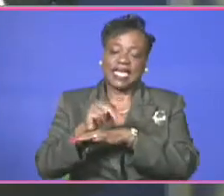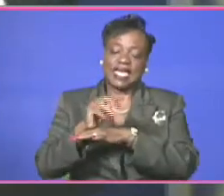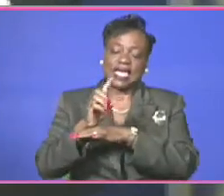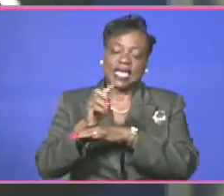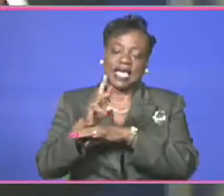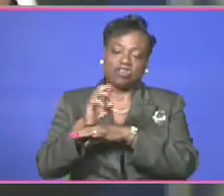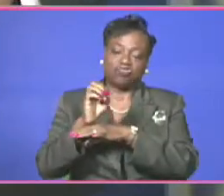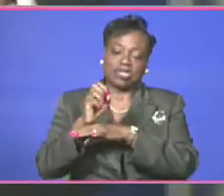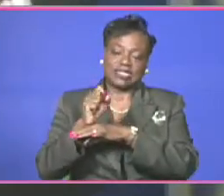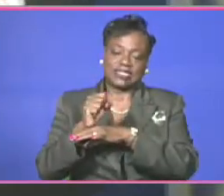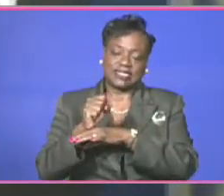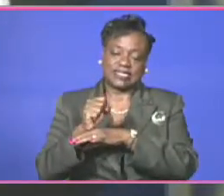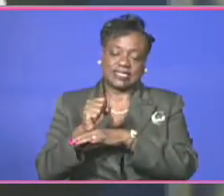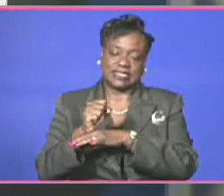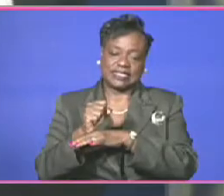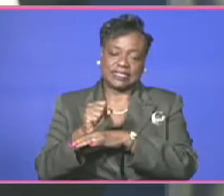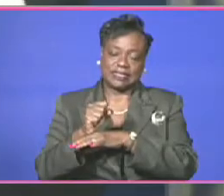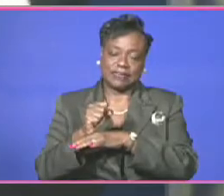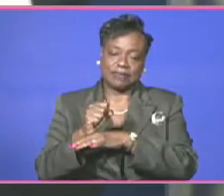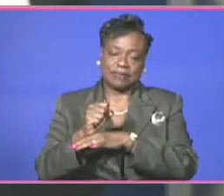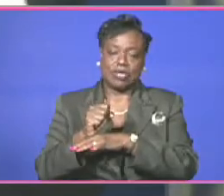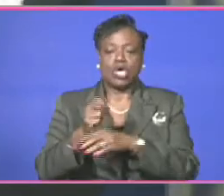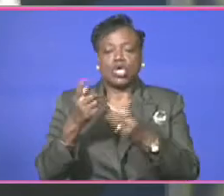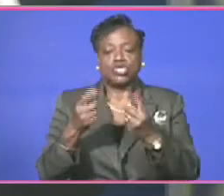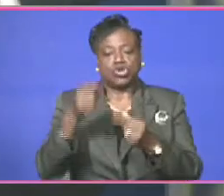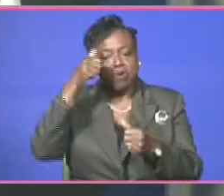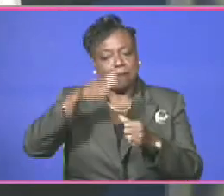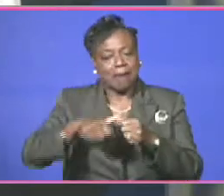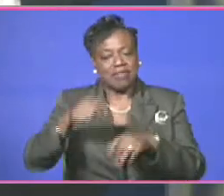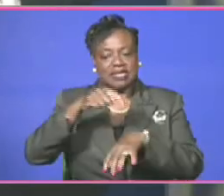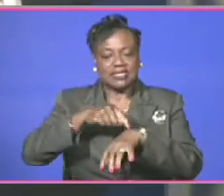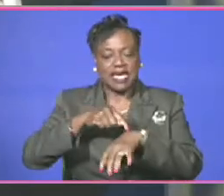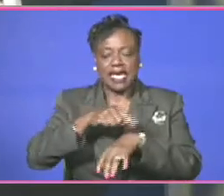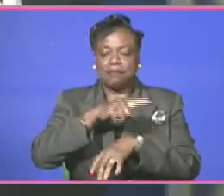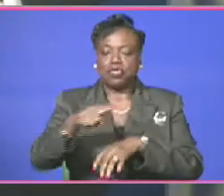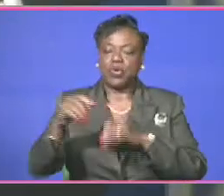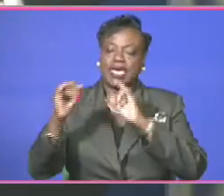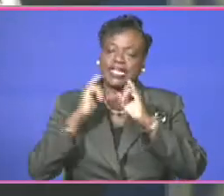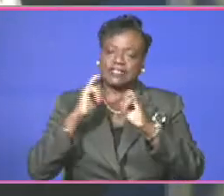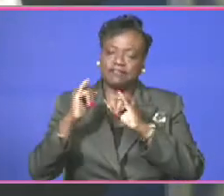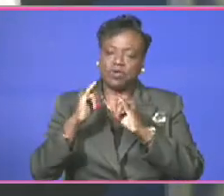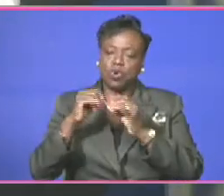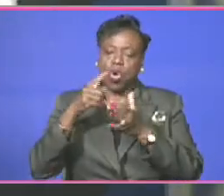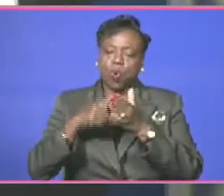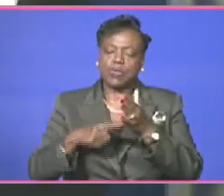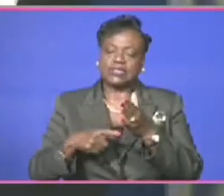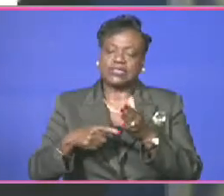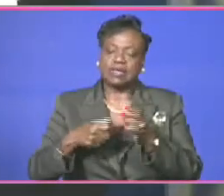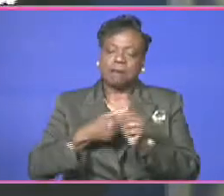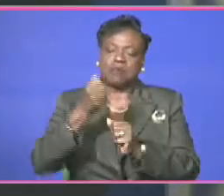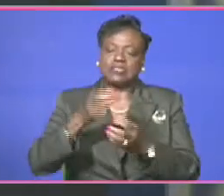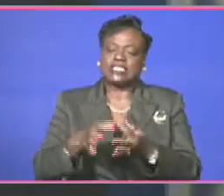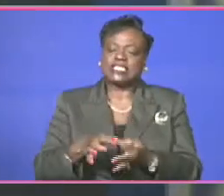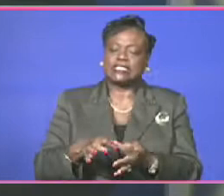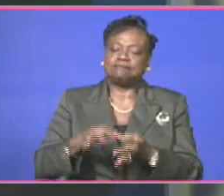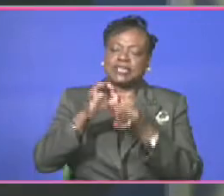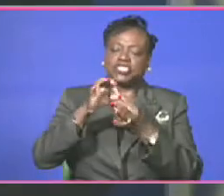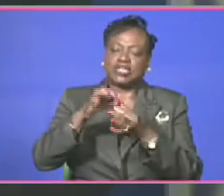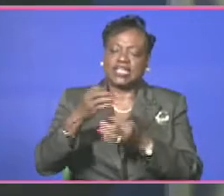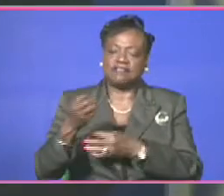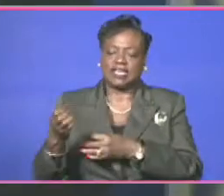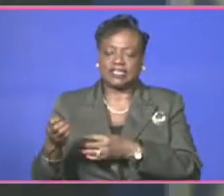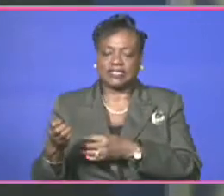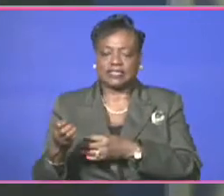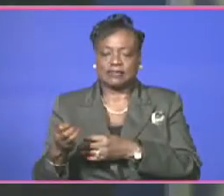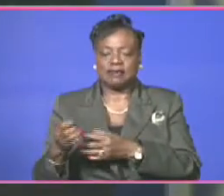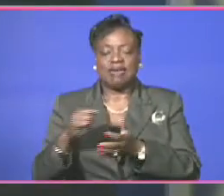here at the Broadcasting Corporation, remember the times that you interviewed? What was your most special event or interview? I think,